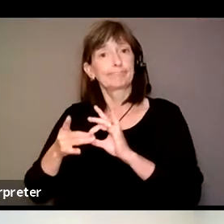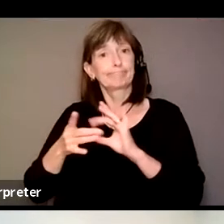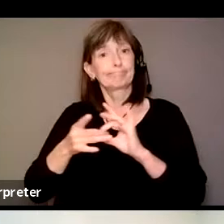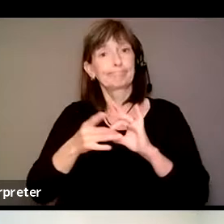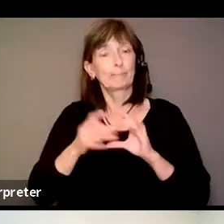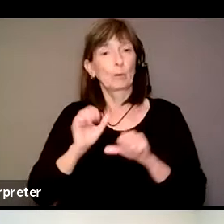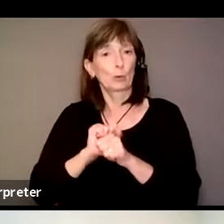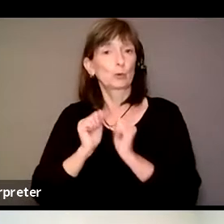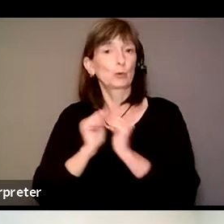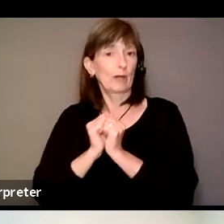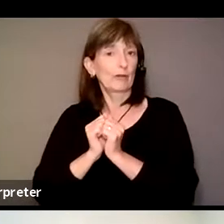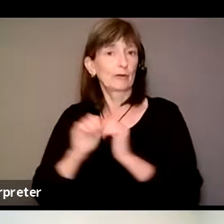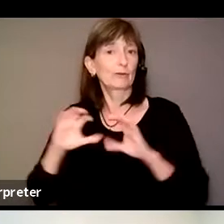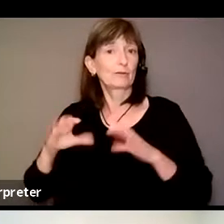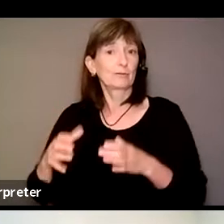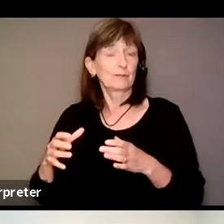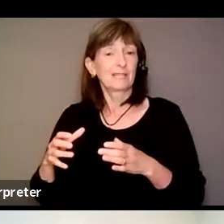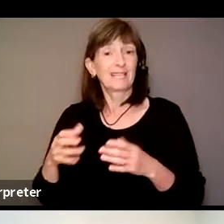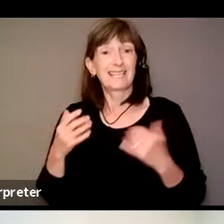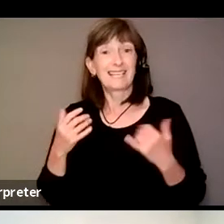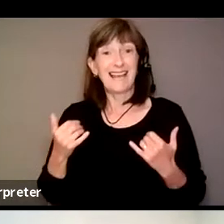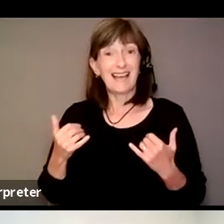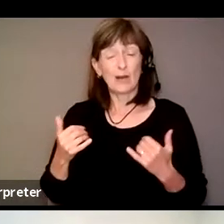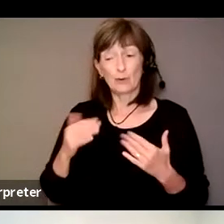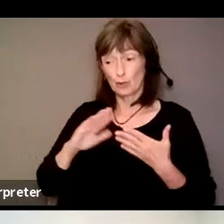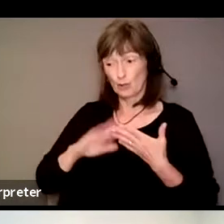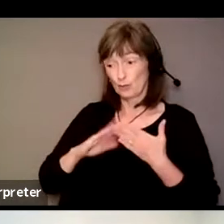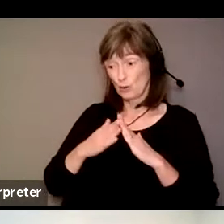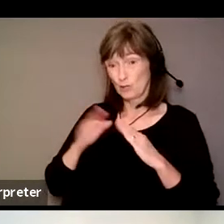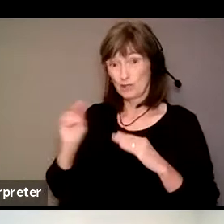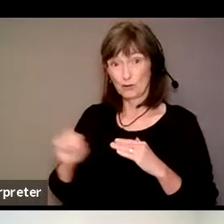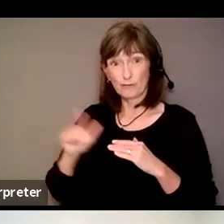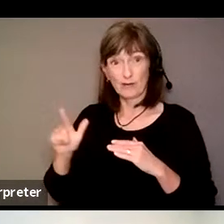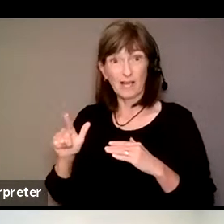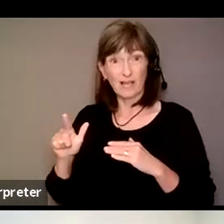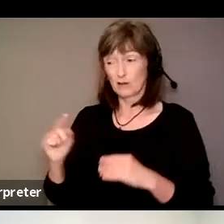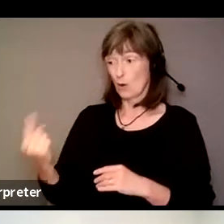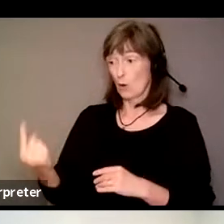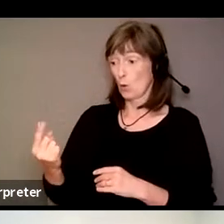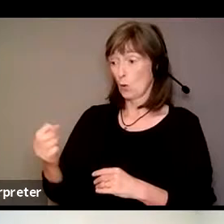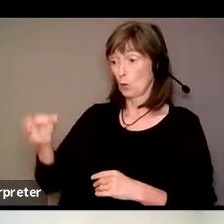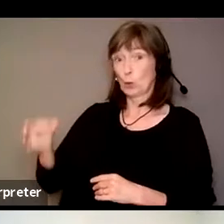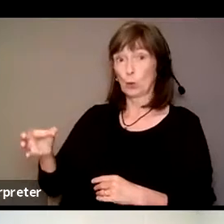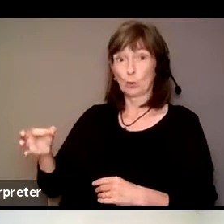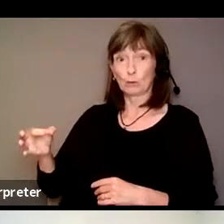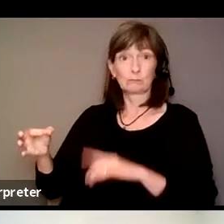where we can no longer allow communities in Newfoundland and Labrador to exist in isolation.